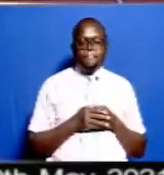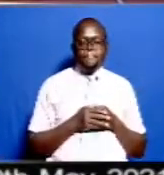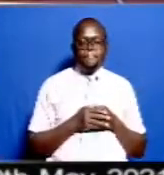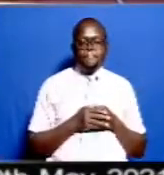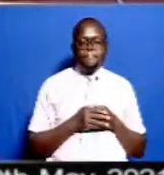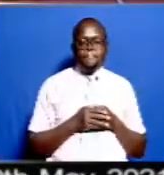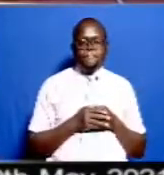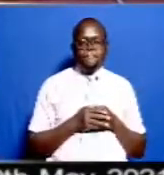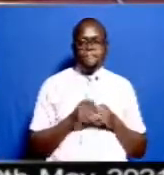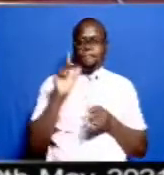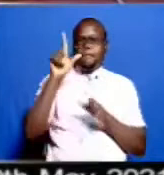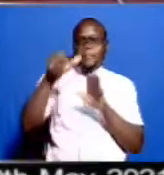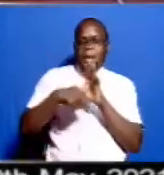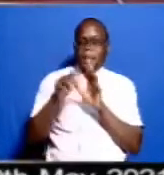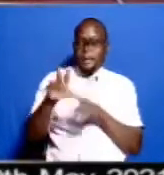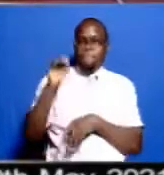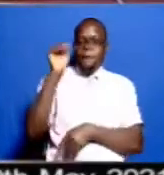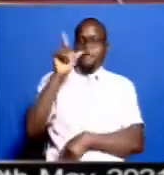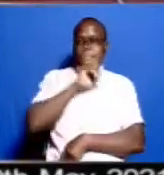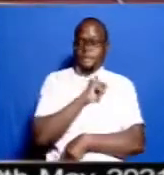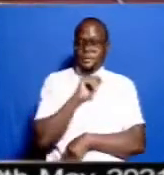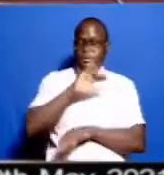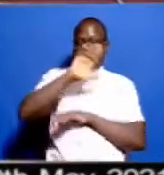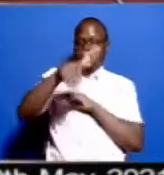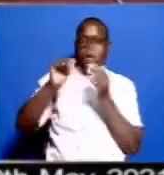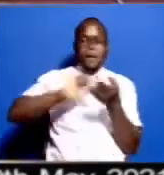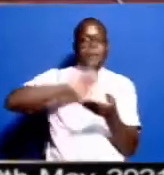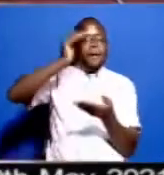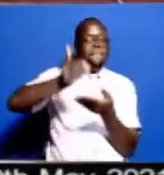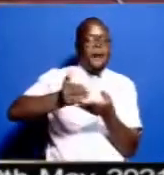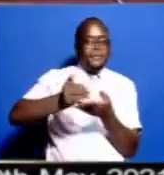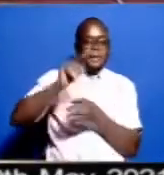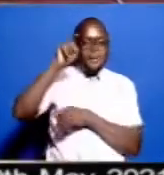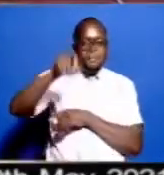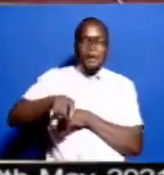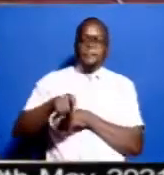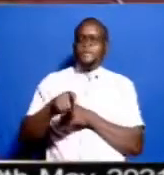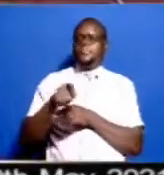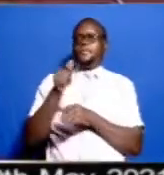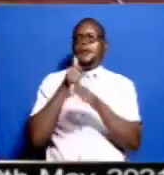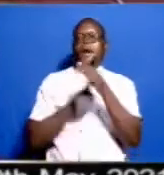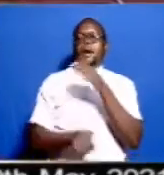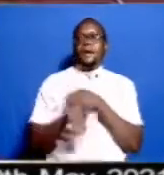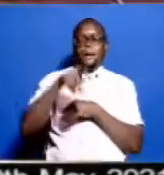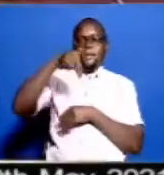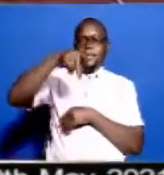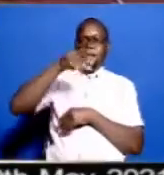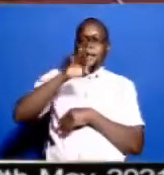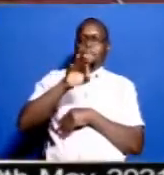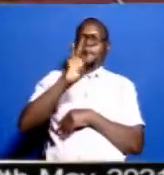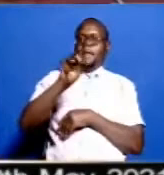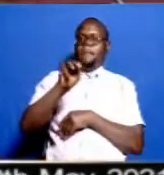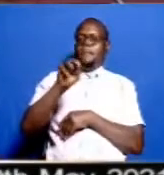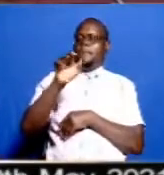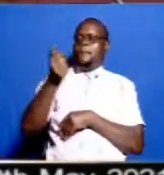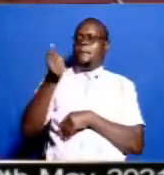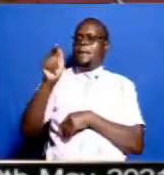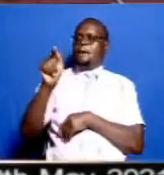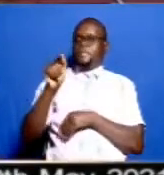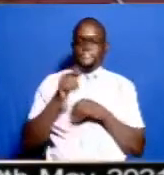it was later discovered that all the funds should be created under PFM Act,